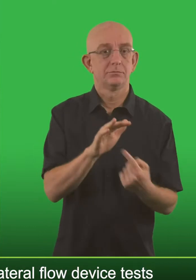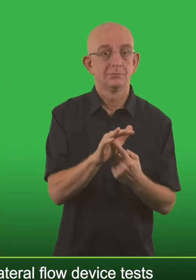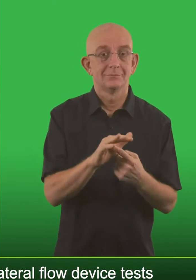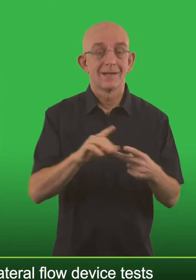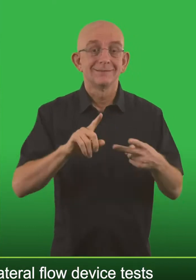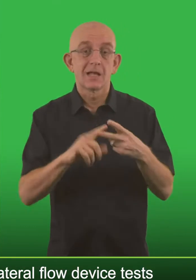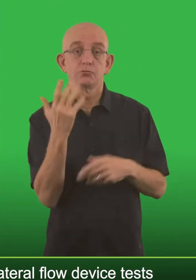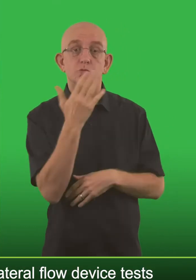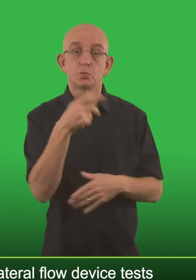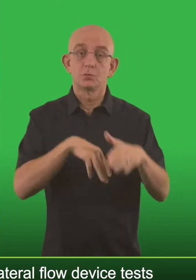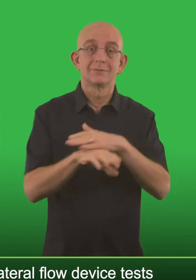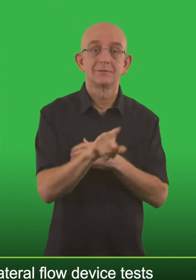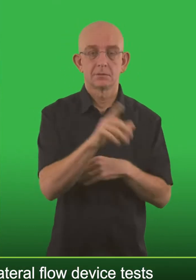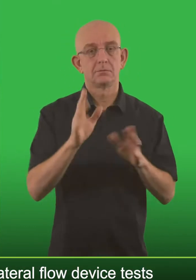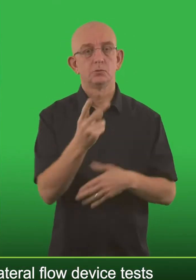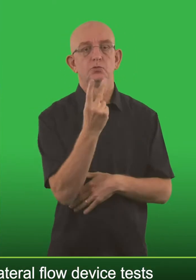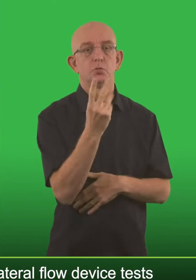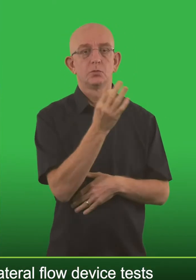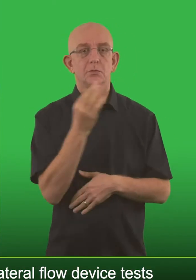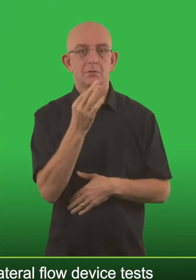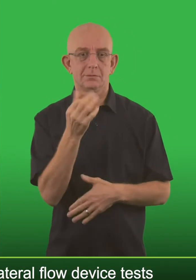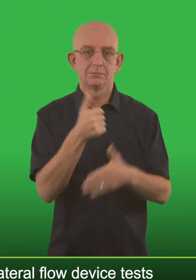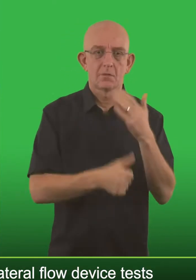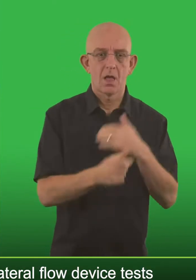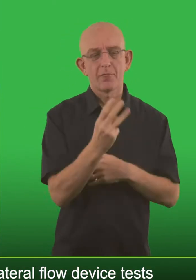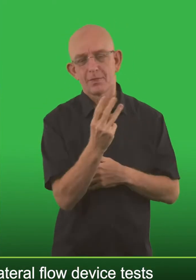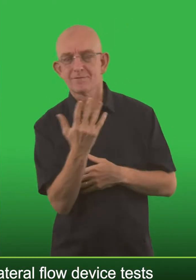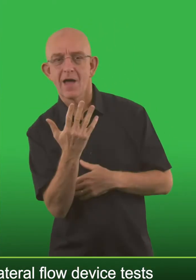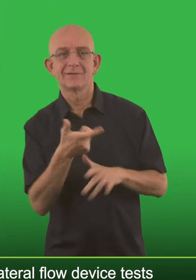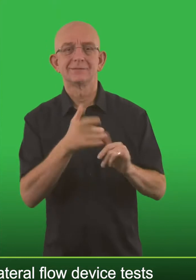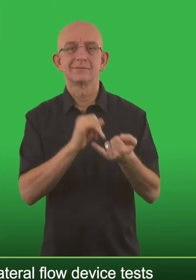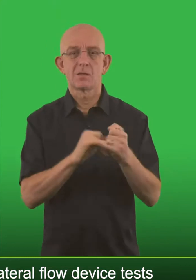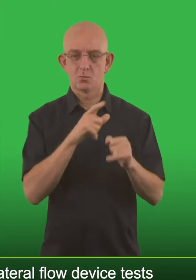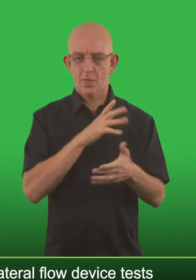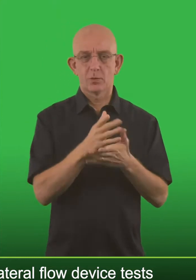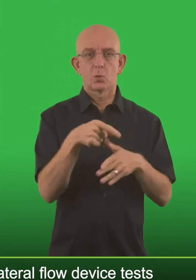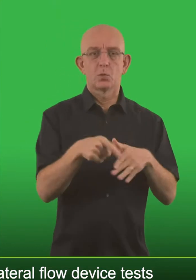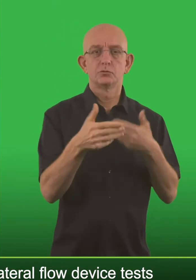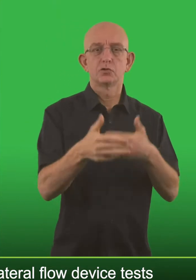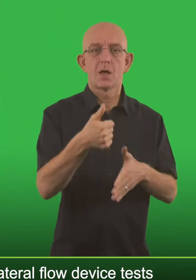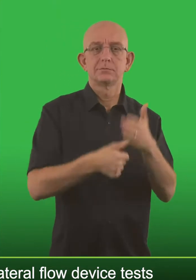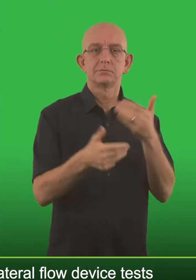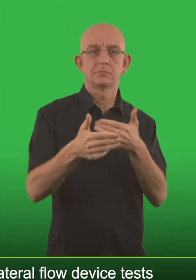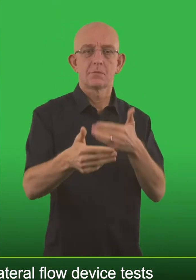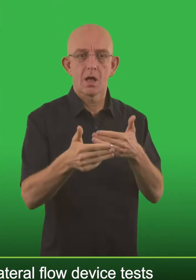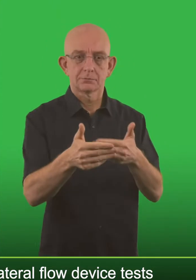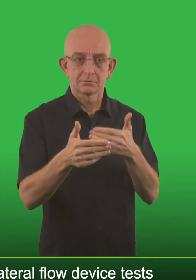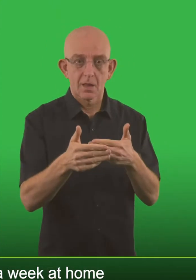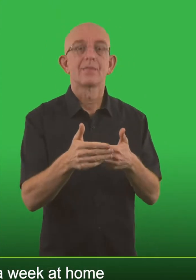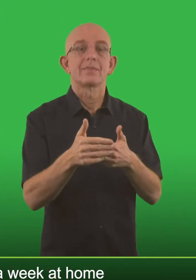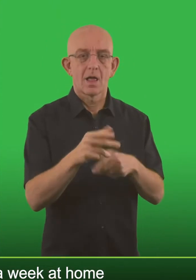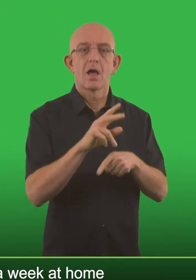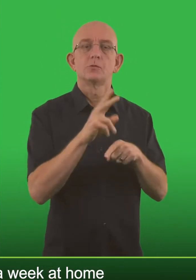important. So secondary school children will take 2 lateral flow device tests at schools or colleges 3 to 5 days apart as term